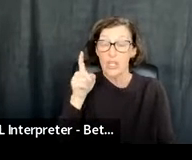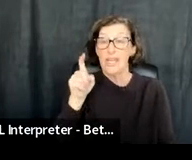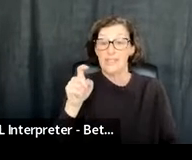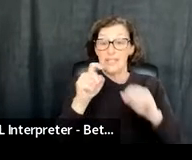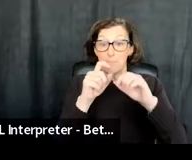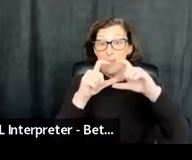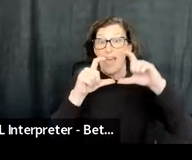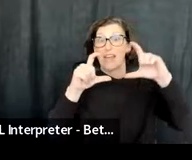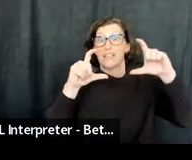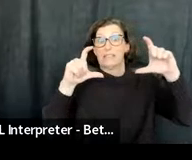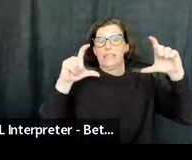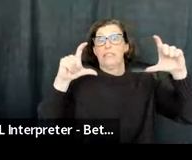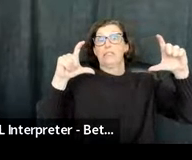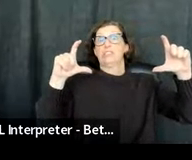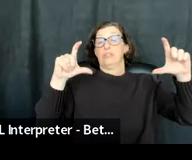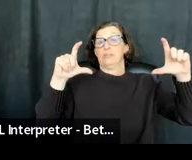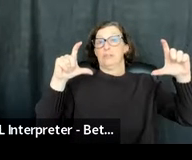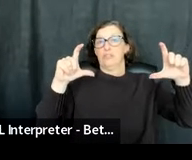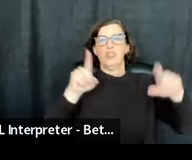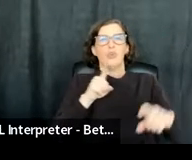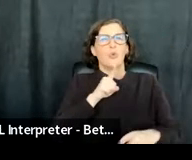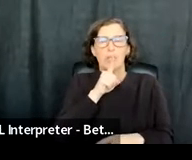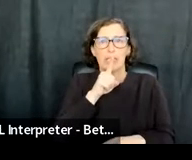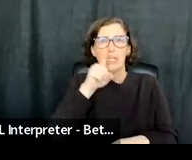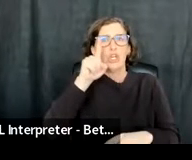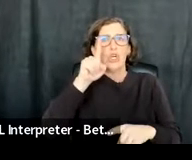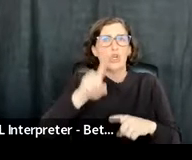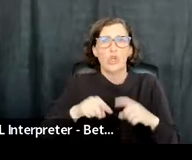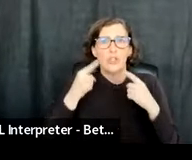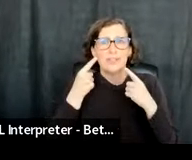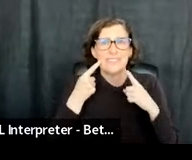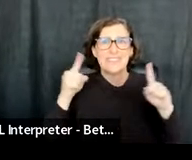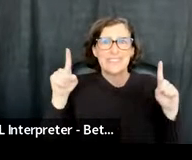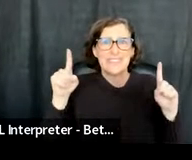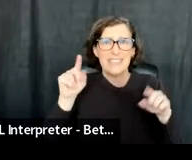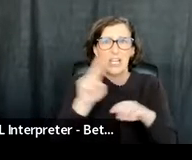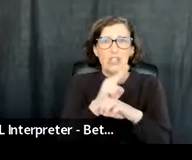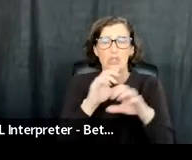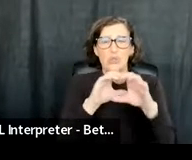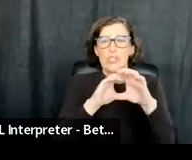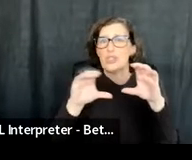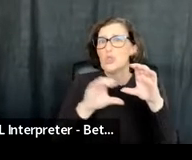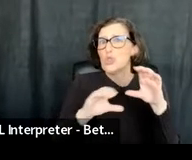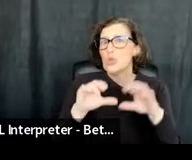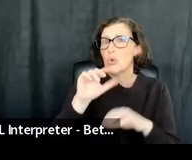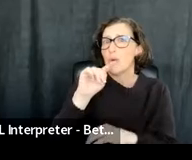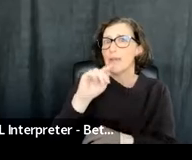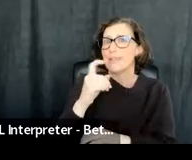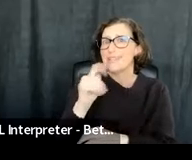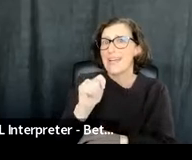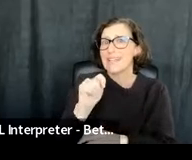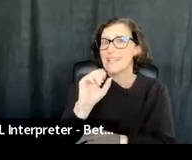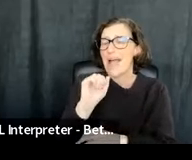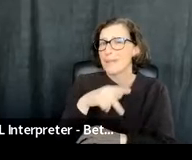so high that she couldn't really be productive using the Zoom text application. And